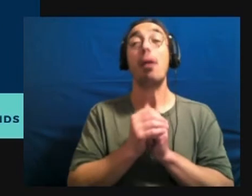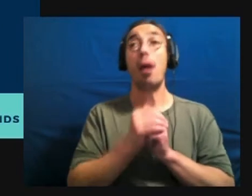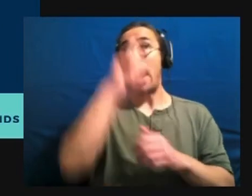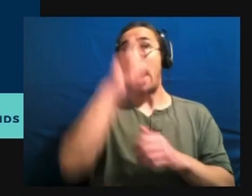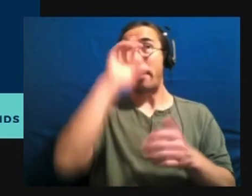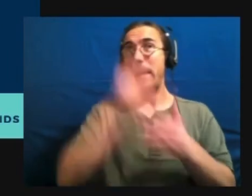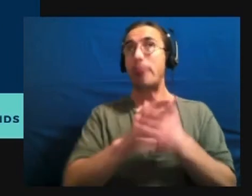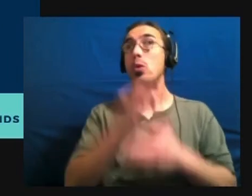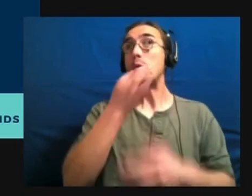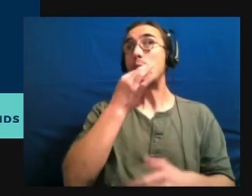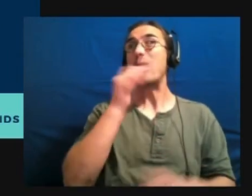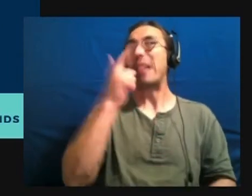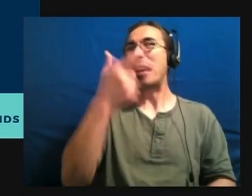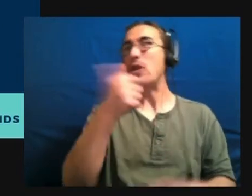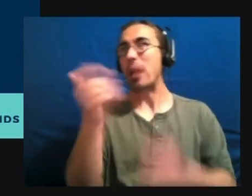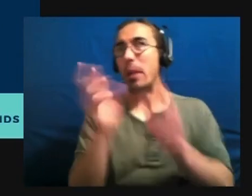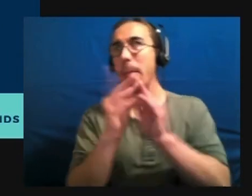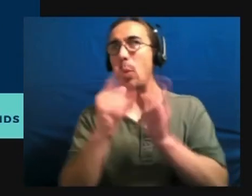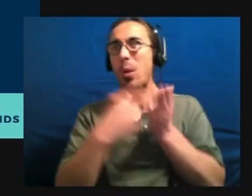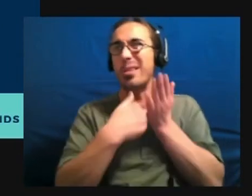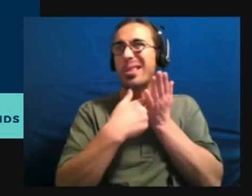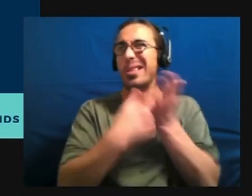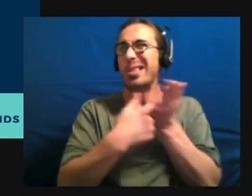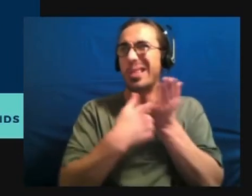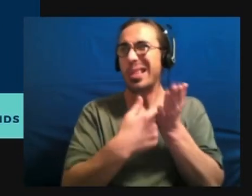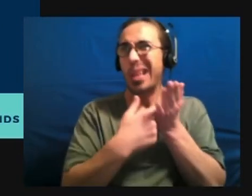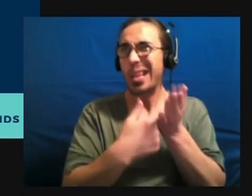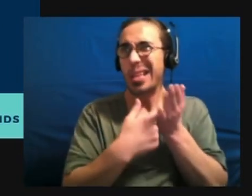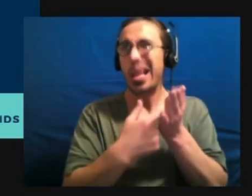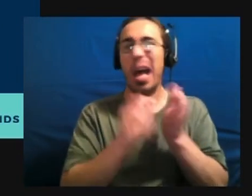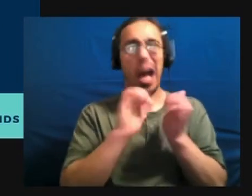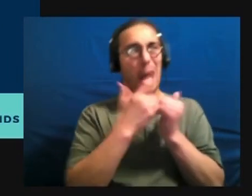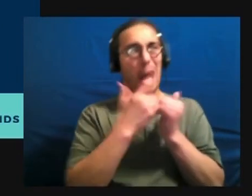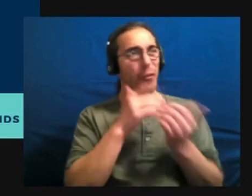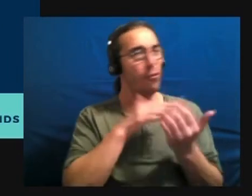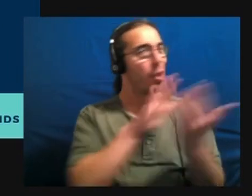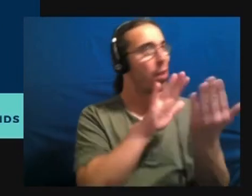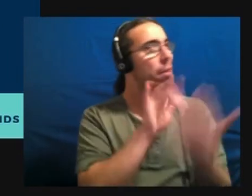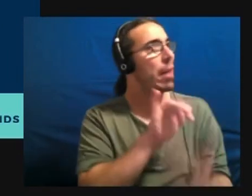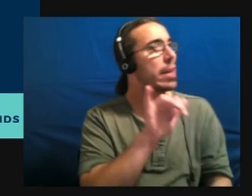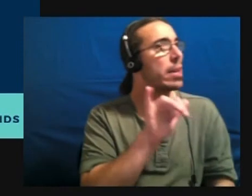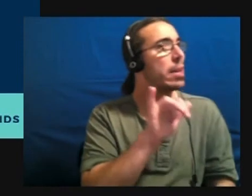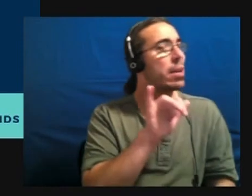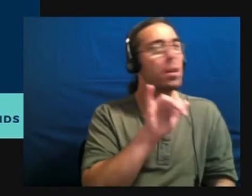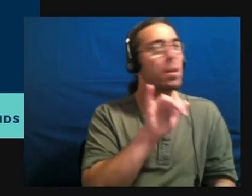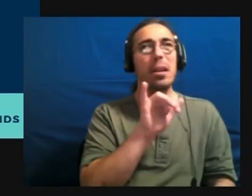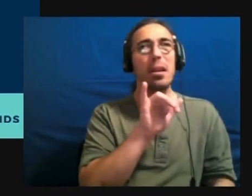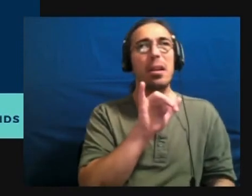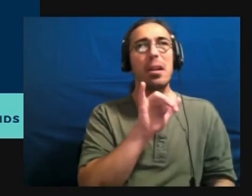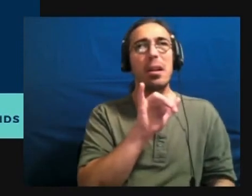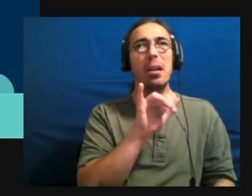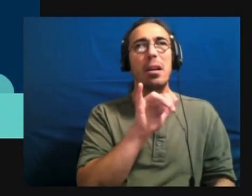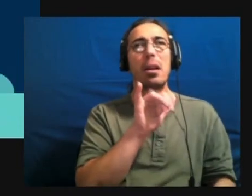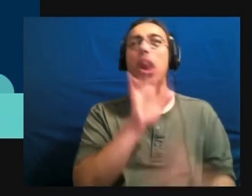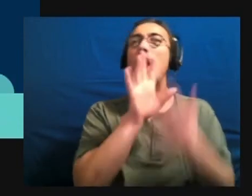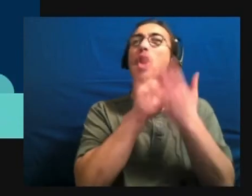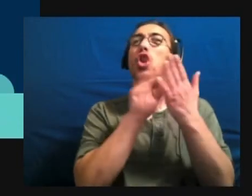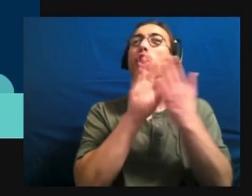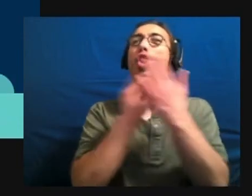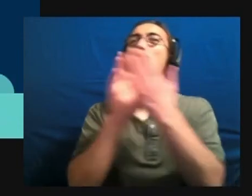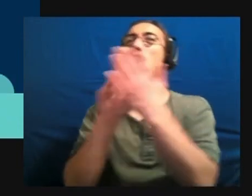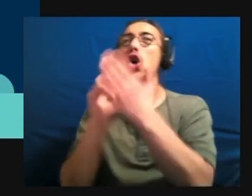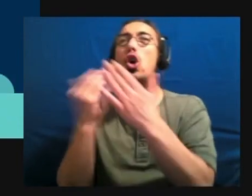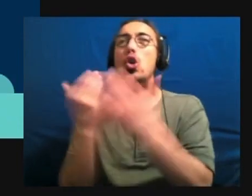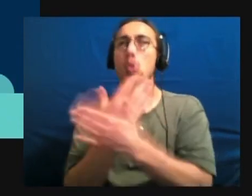up that's going to talk about this, this kind of like dance of learning new skills and something that